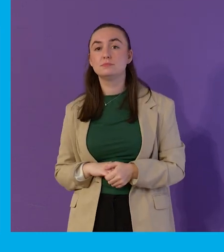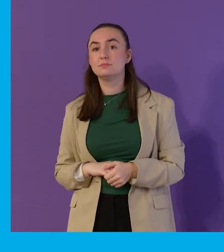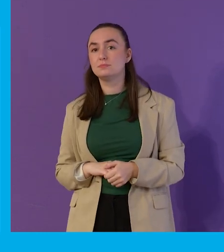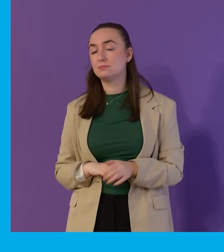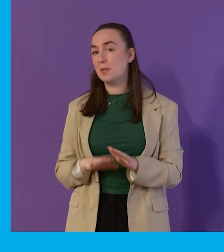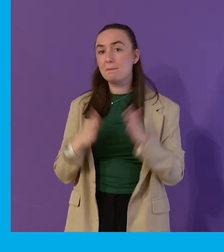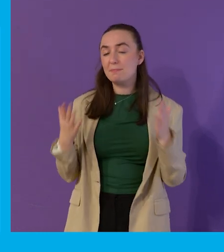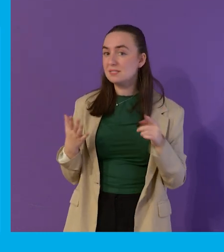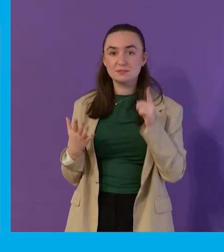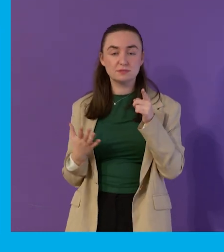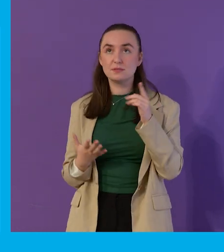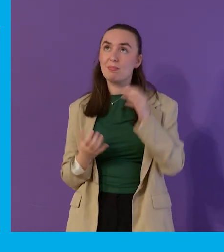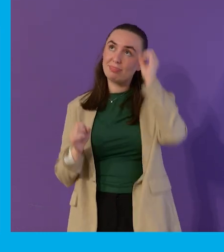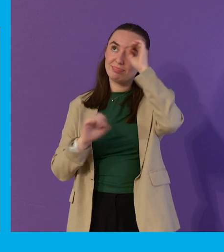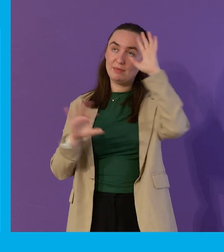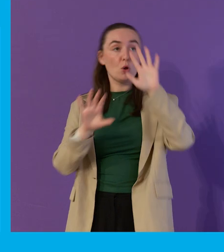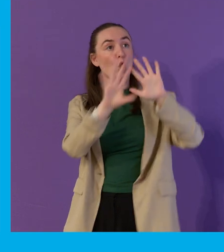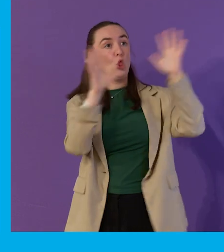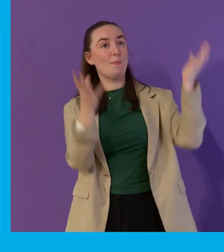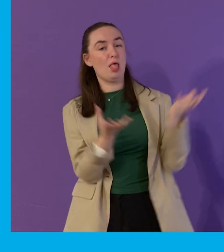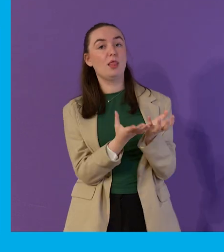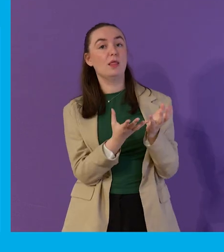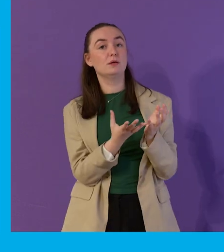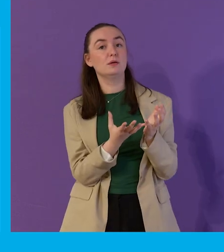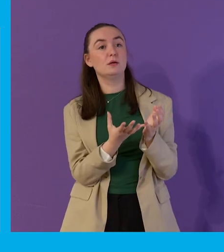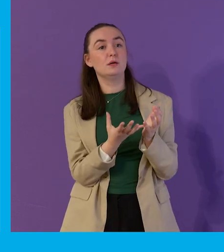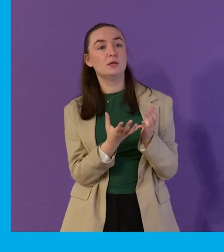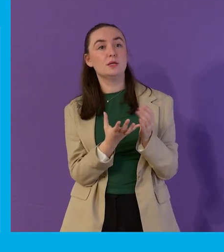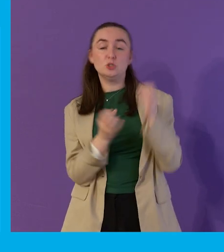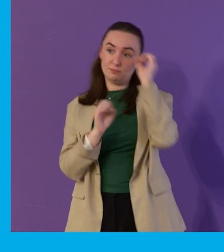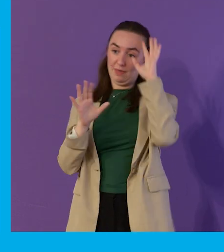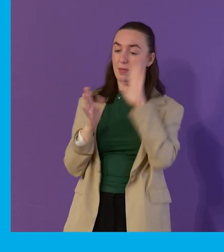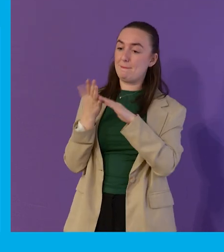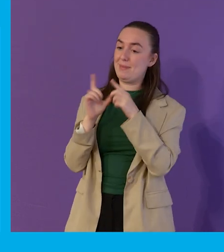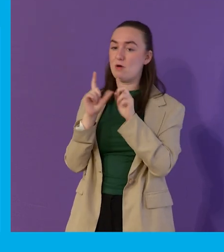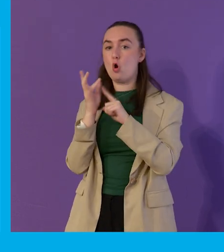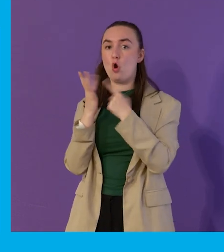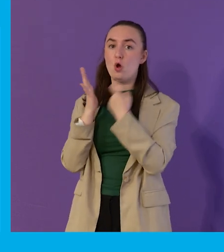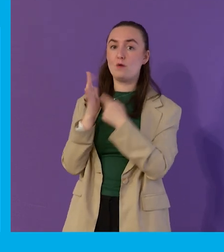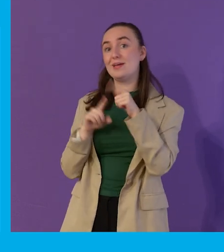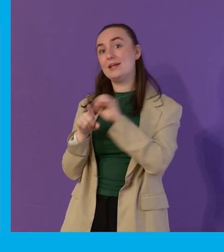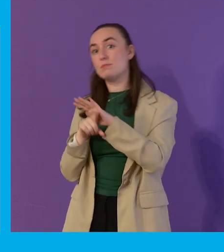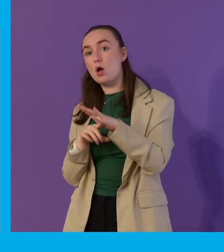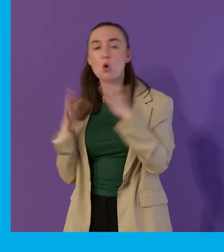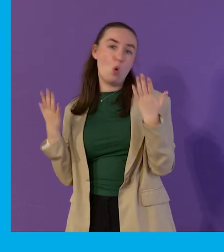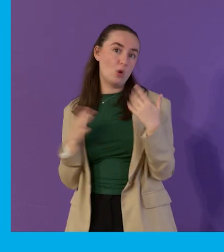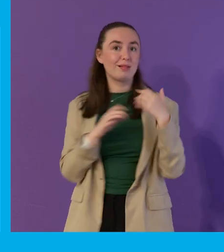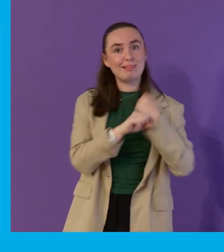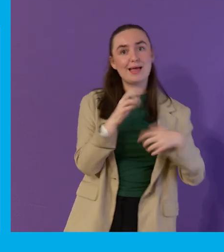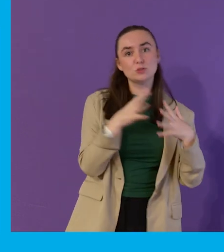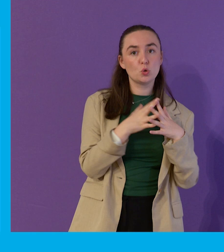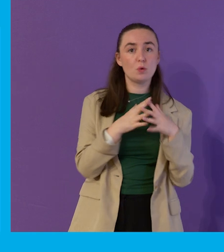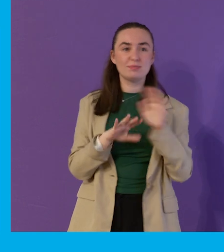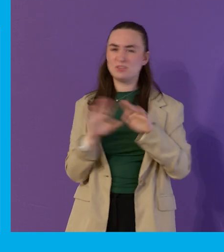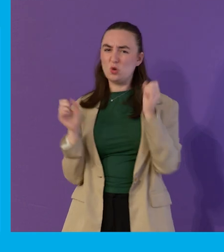sort of global terms, for example, the idea of a mayor of Edinburgh or a mayor of Glasgow is not an odd one. You know, most